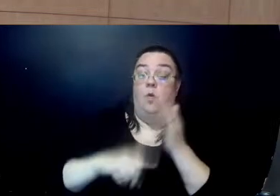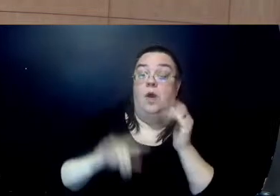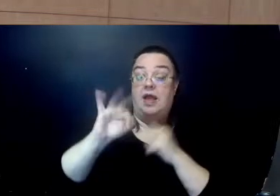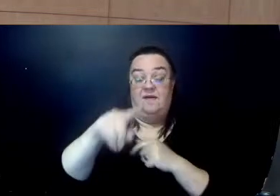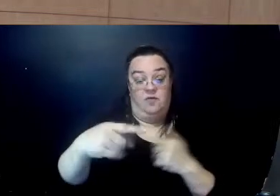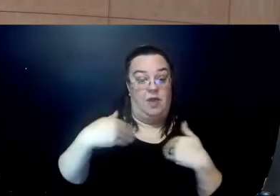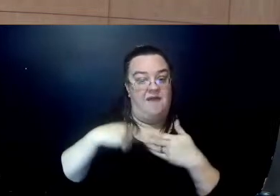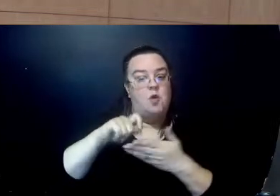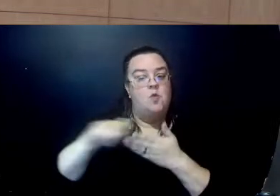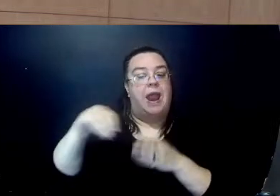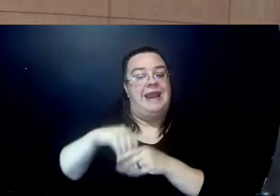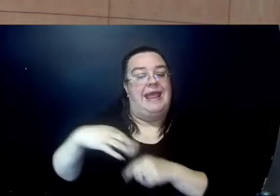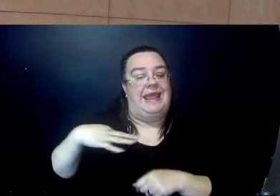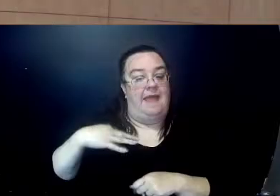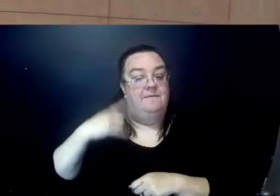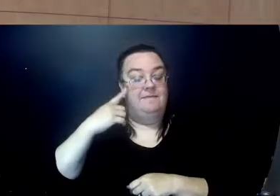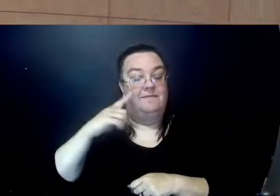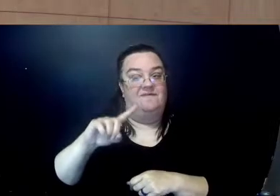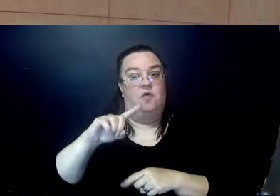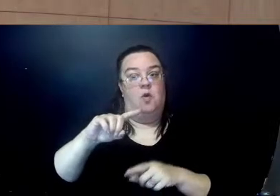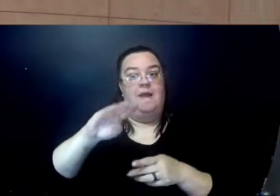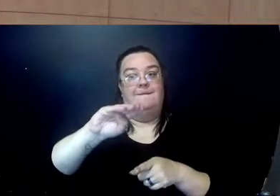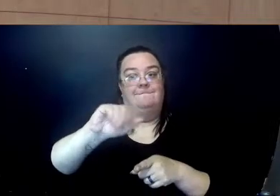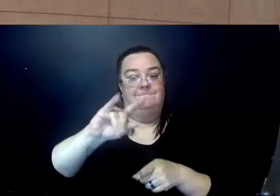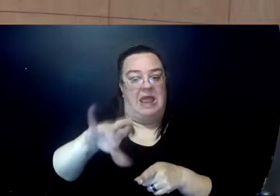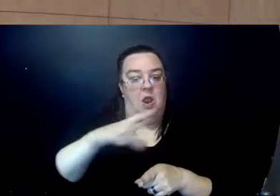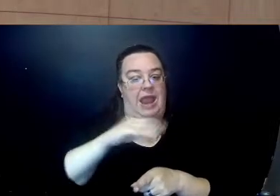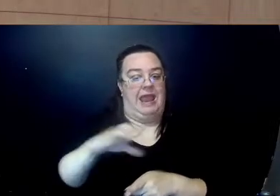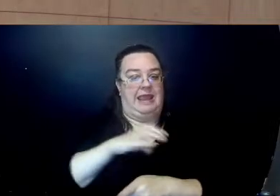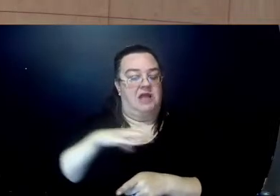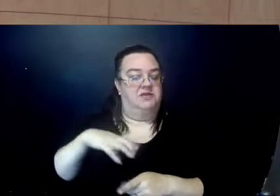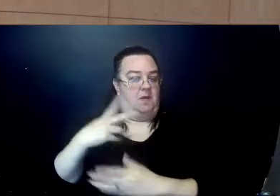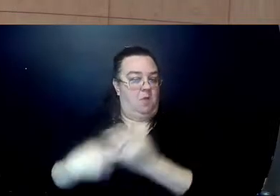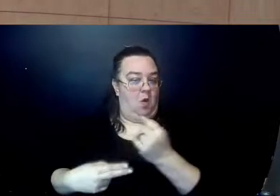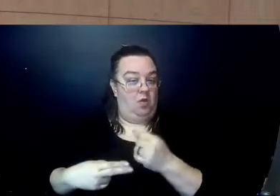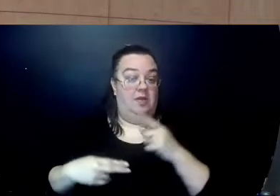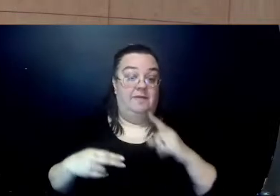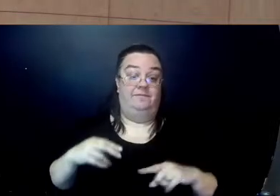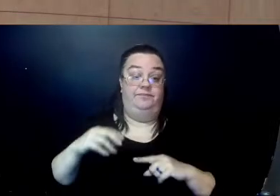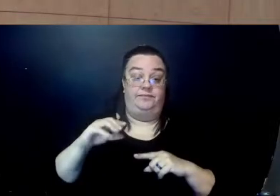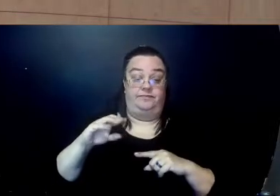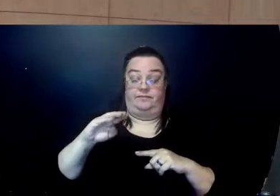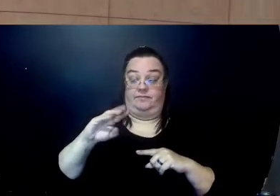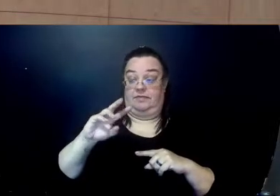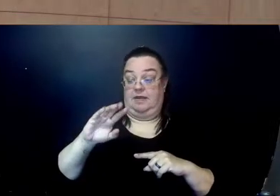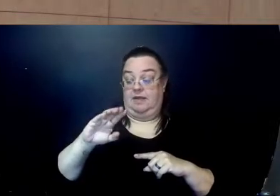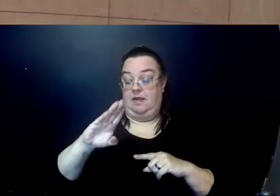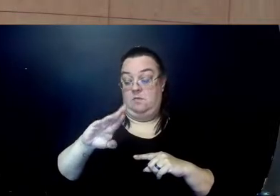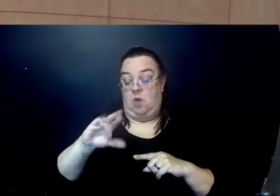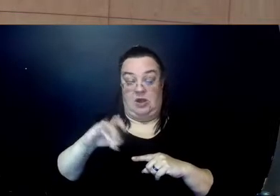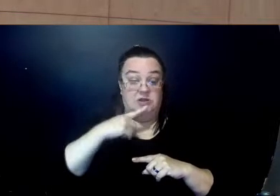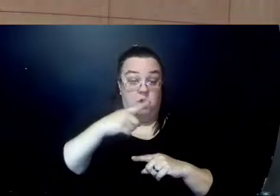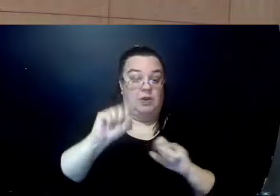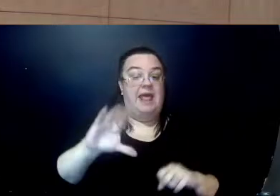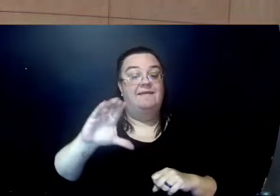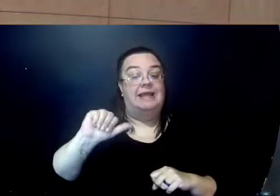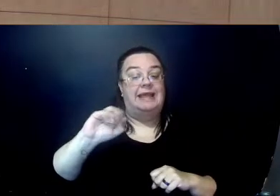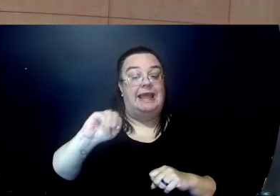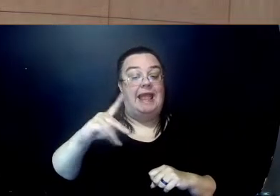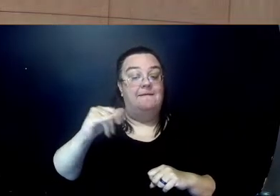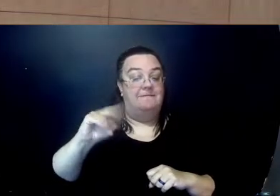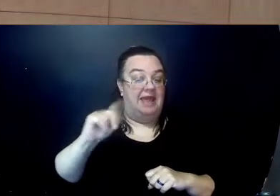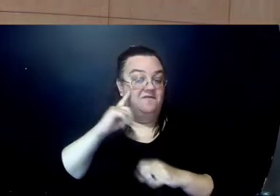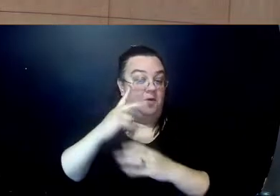have a write-in campaign for mayor and a write-in campaign for council member? Well, you can have a campaign for whatever you want. You just can't be an official write-in